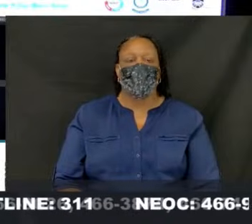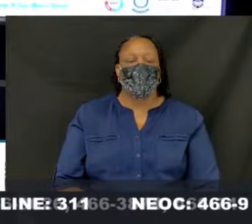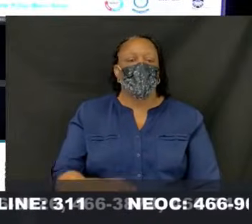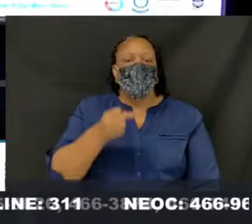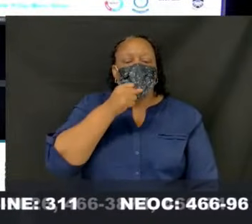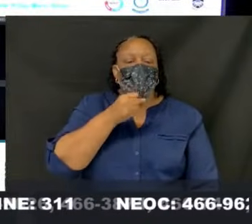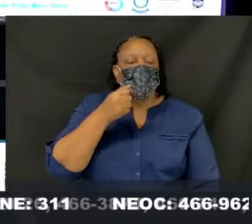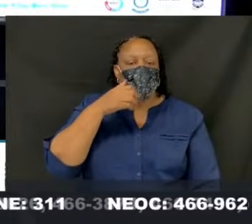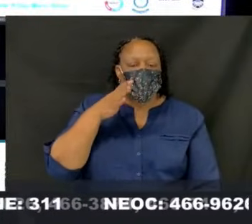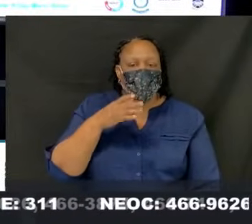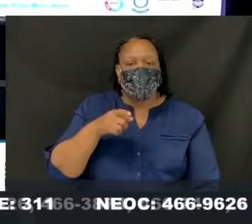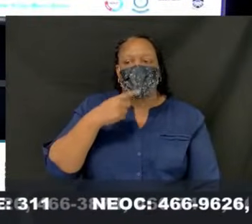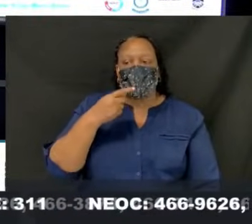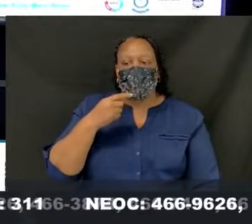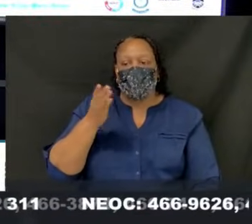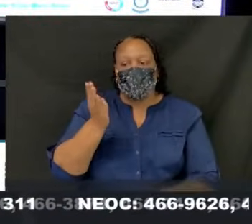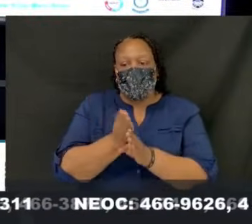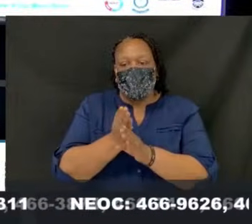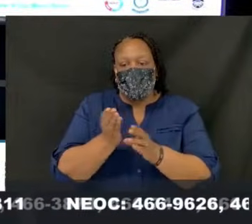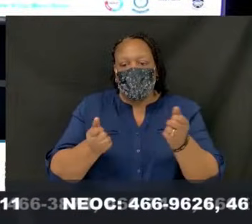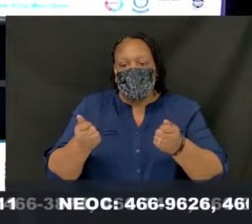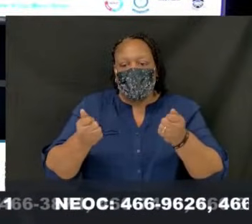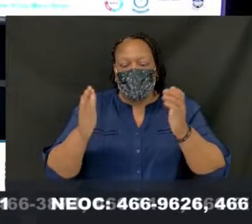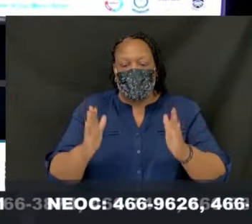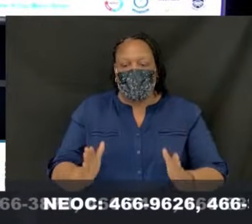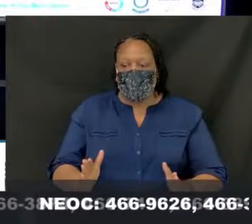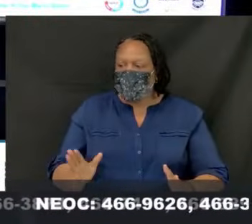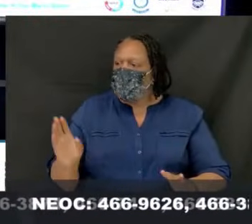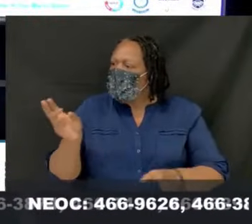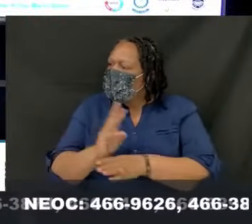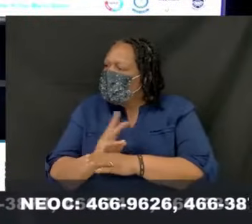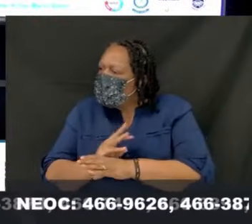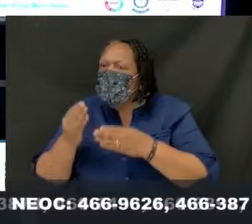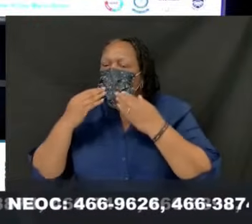appropriate. It's best to just adhere to some of these concerns of